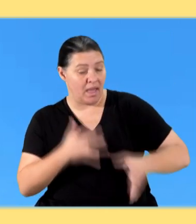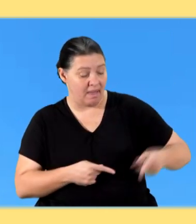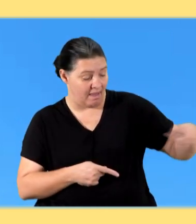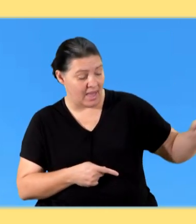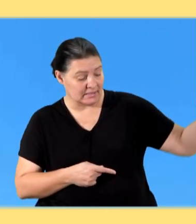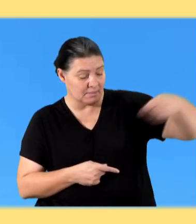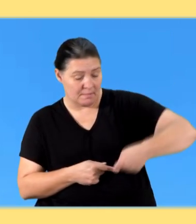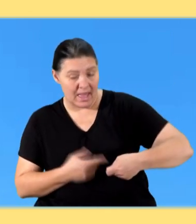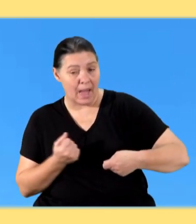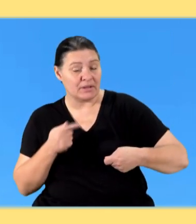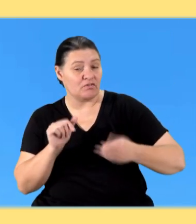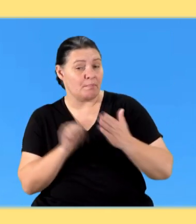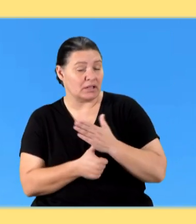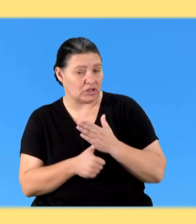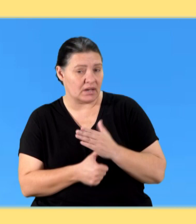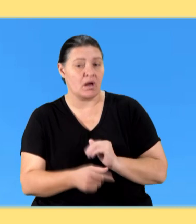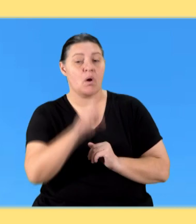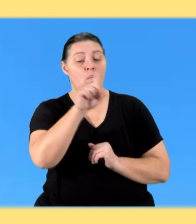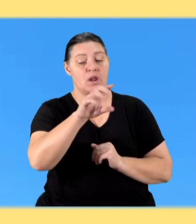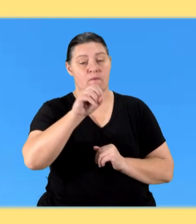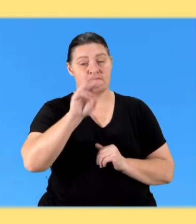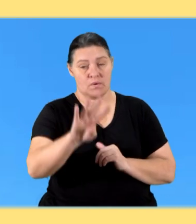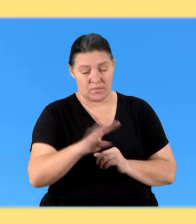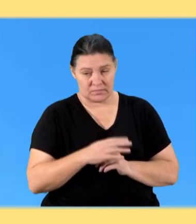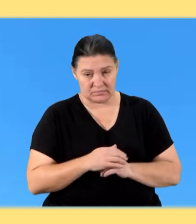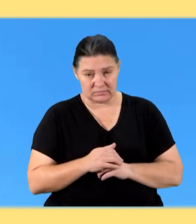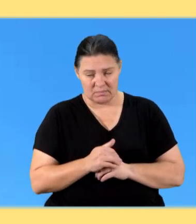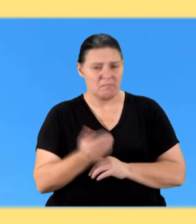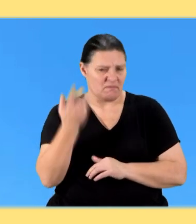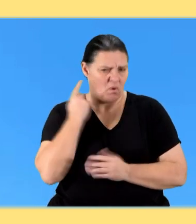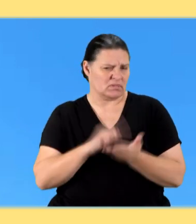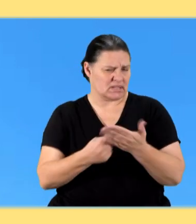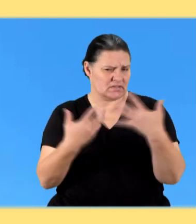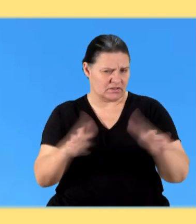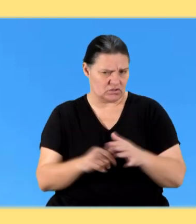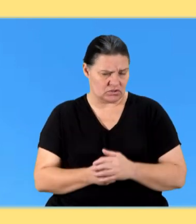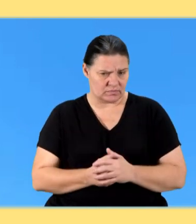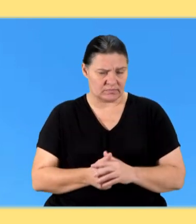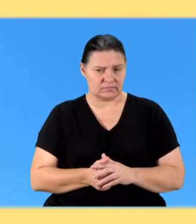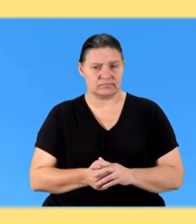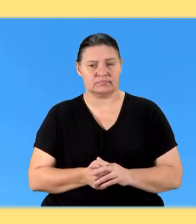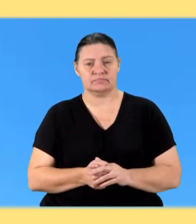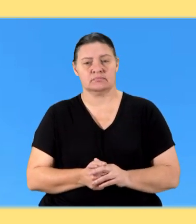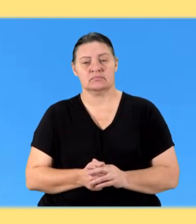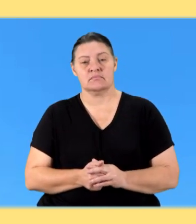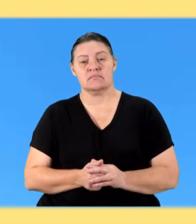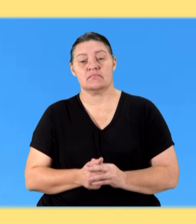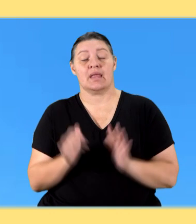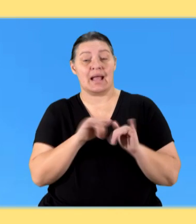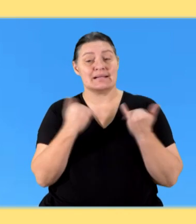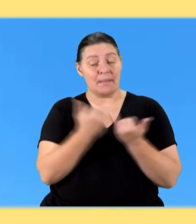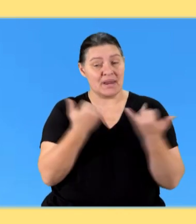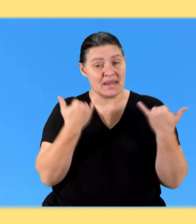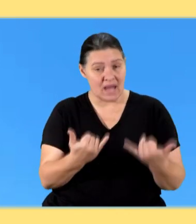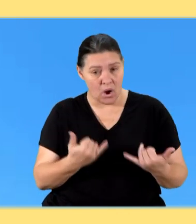contributed on the deduction on pension fund 104. Remember, we spoke about it, 104.